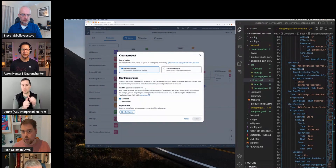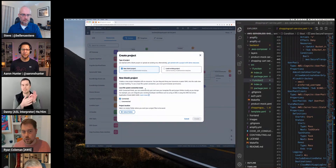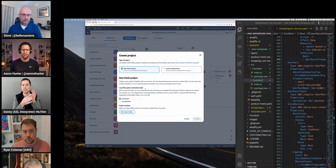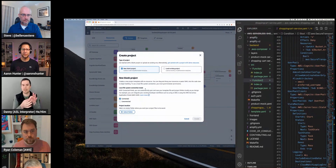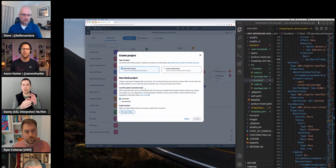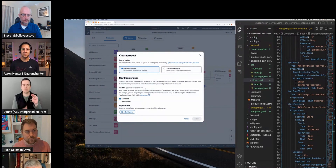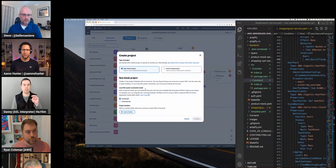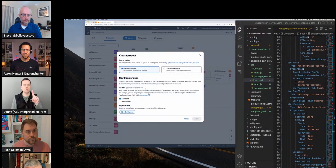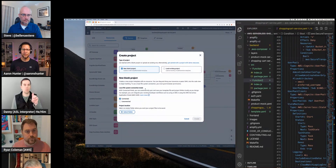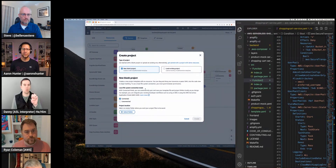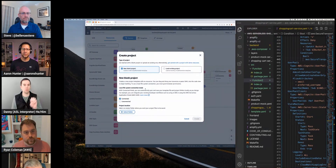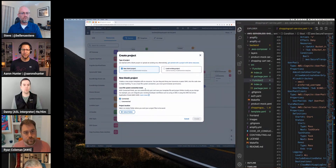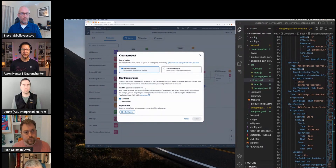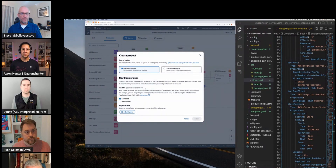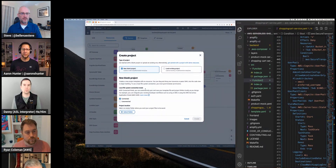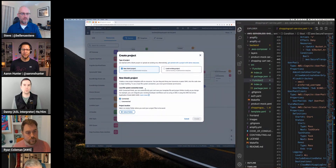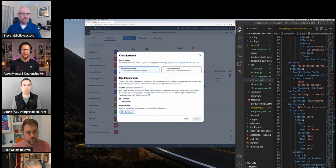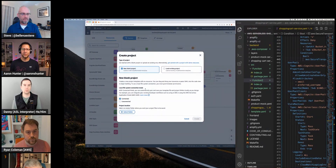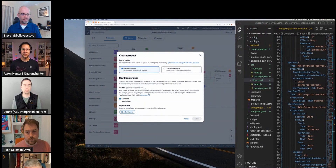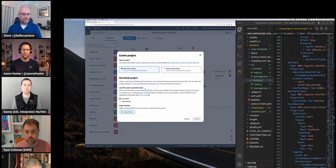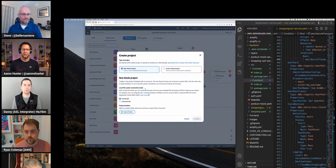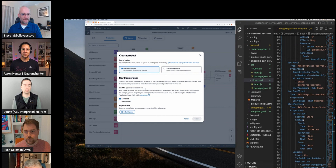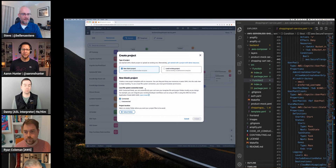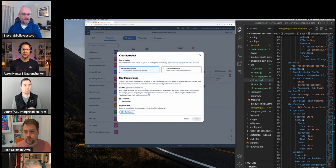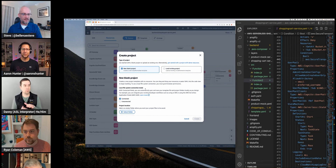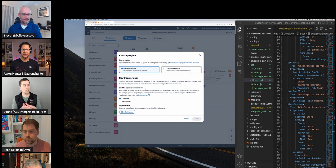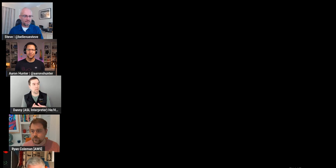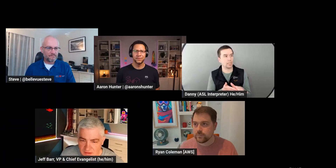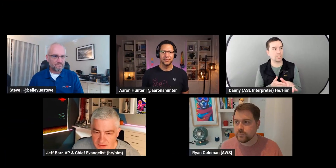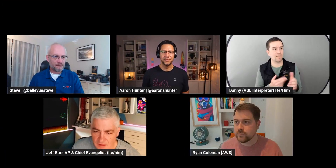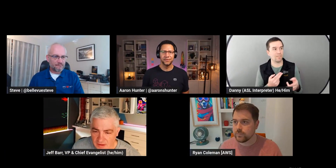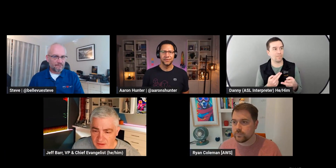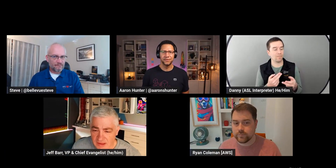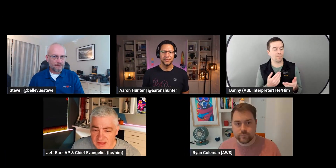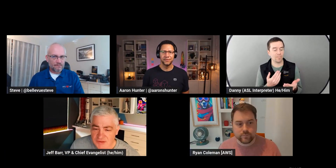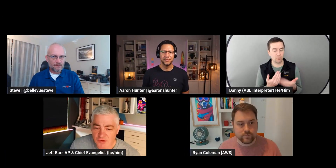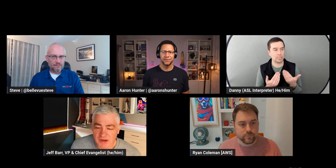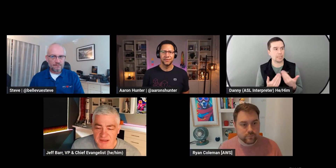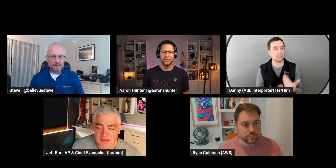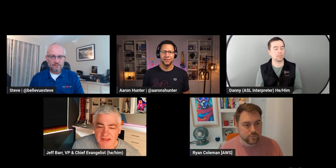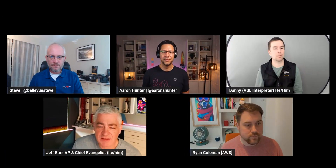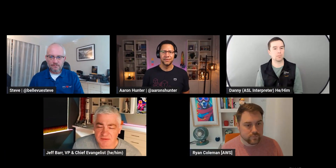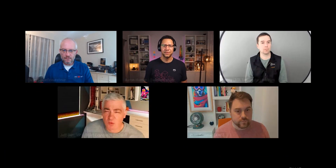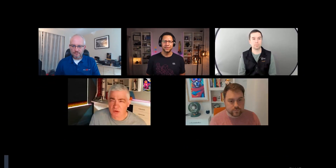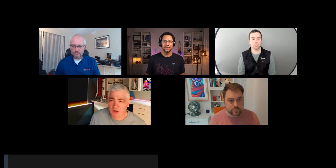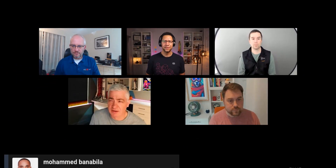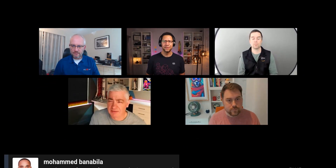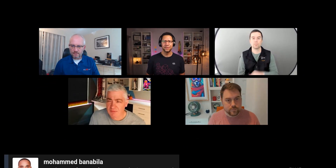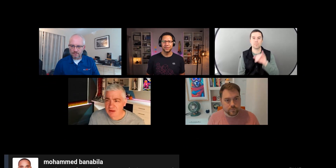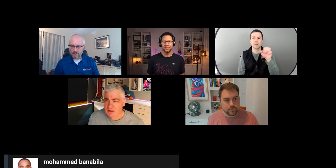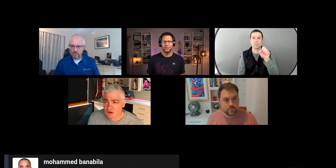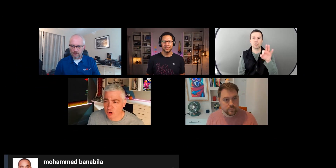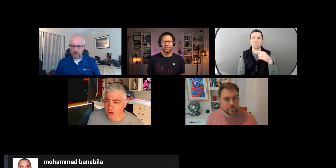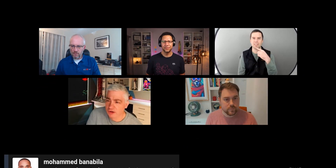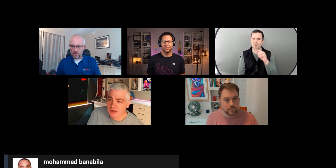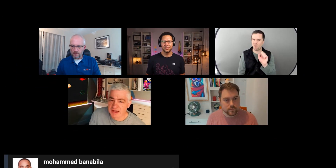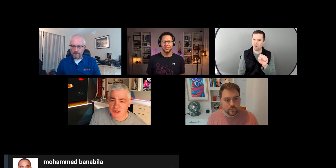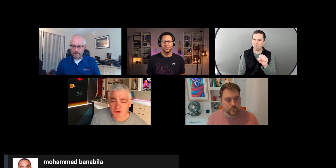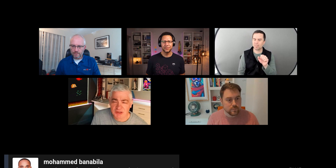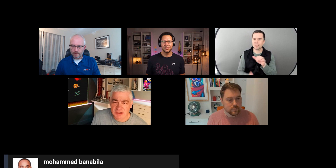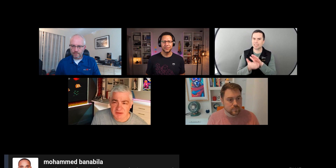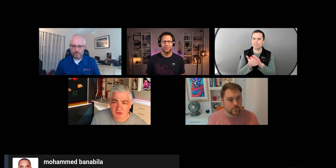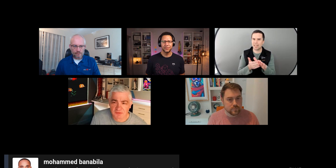started in the product. Nice. Very easy. That's really nice. And that in earlier